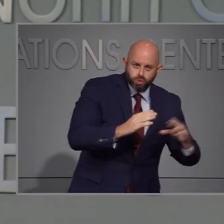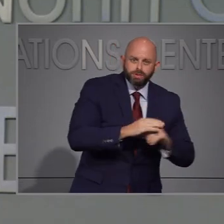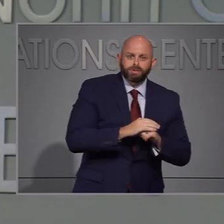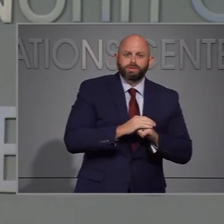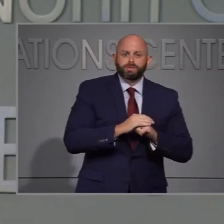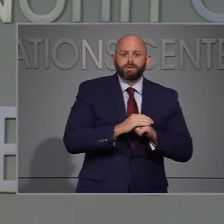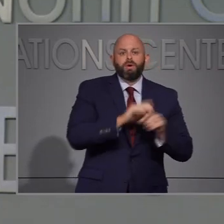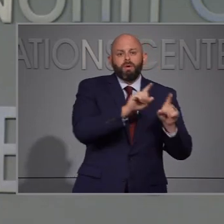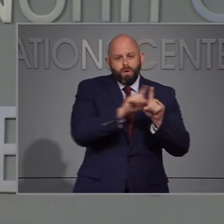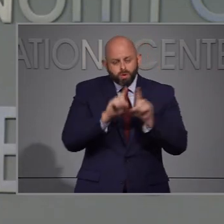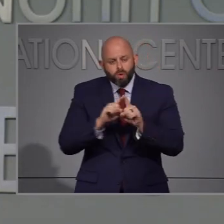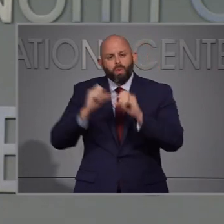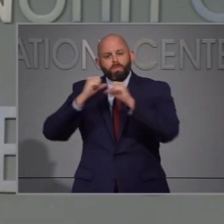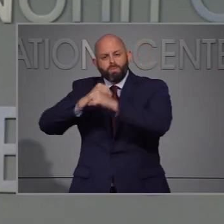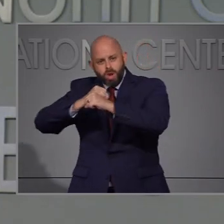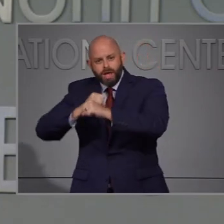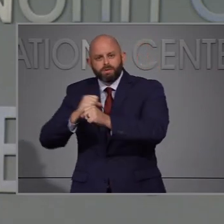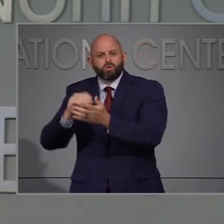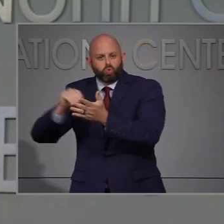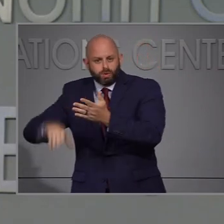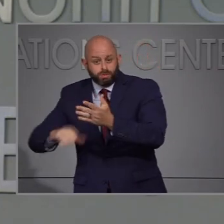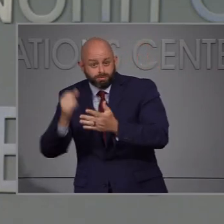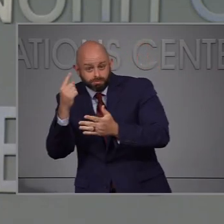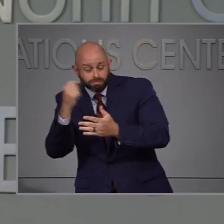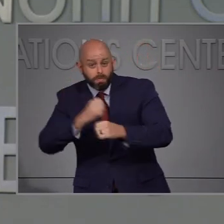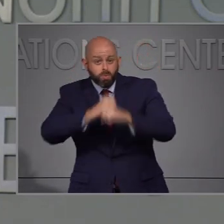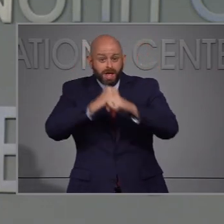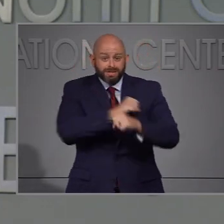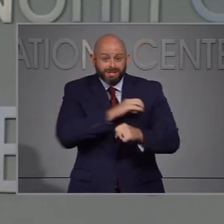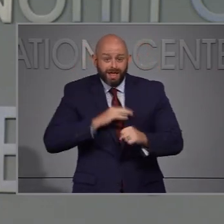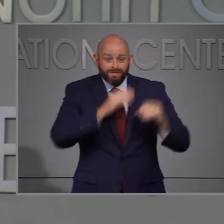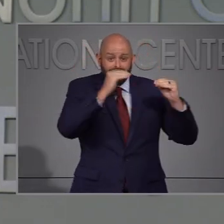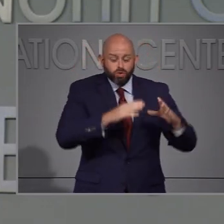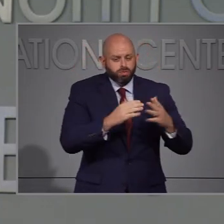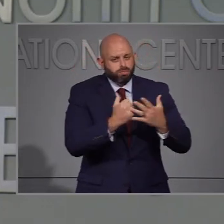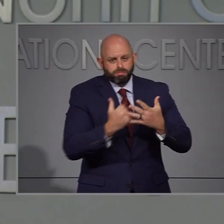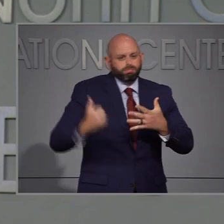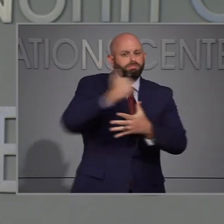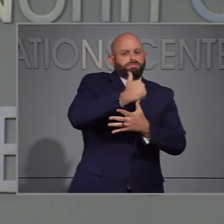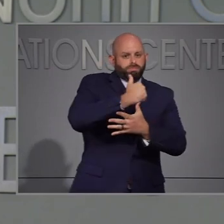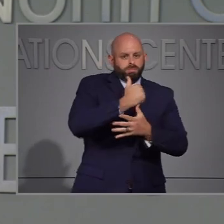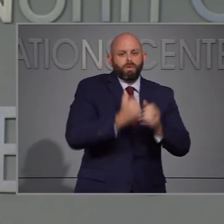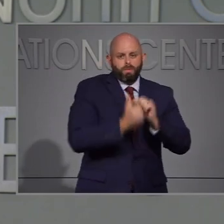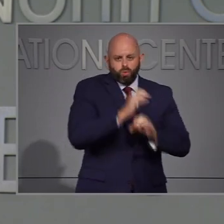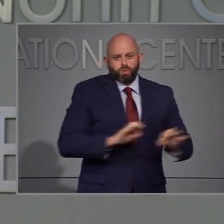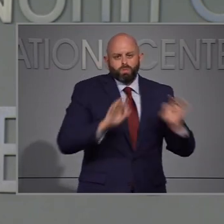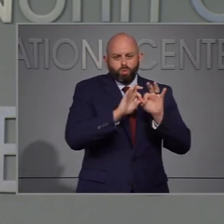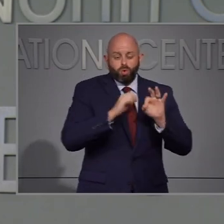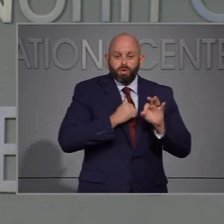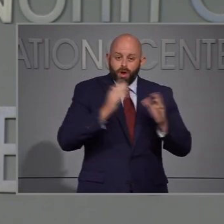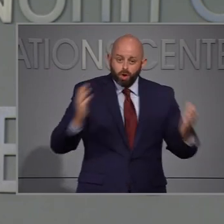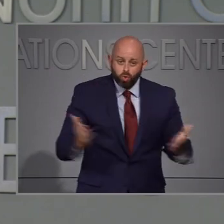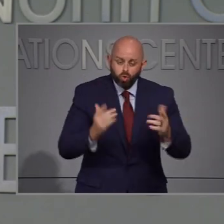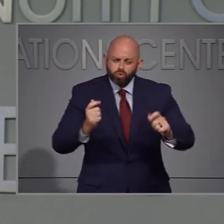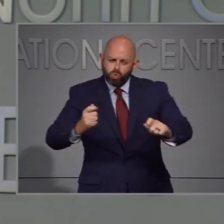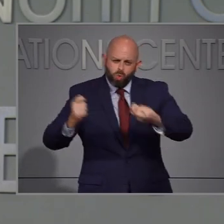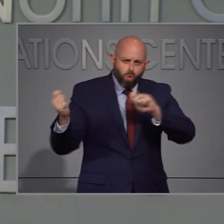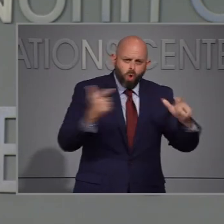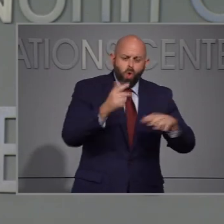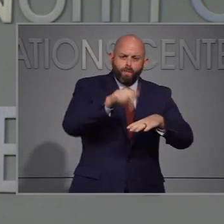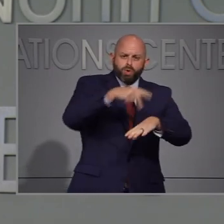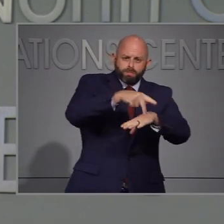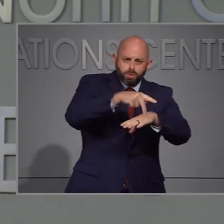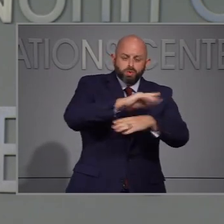the top priority. I strongly encourage all superintendents and principals to meet with